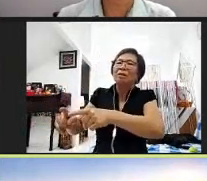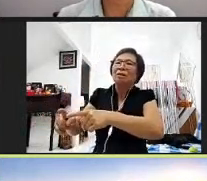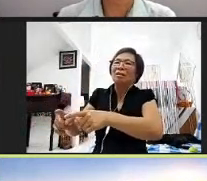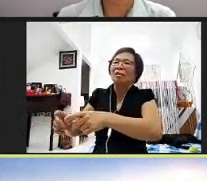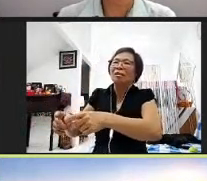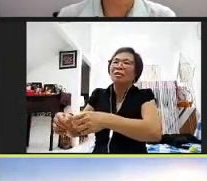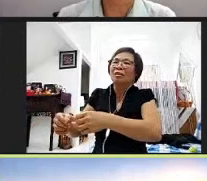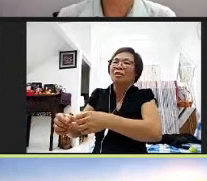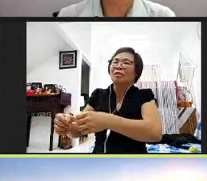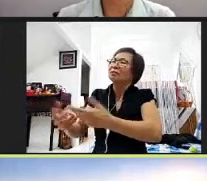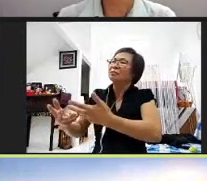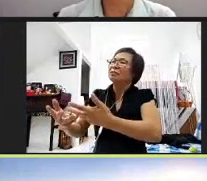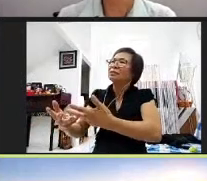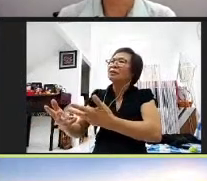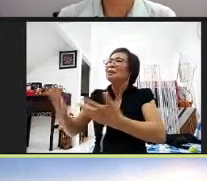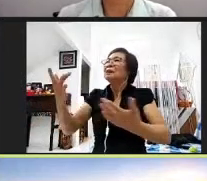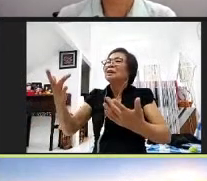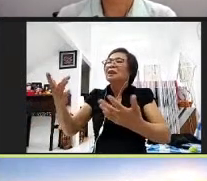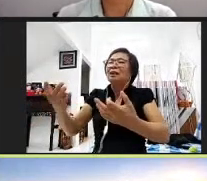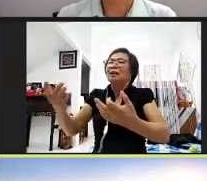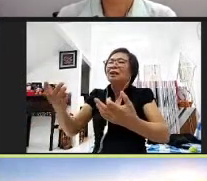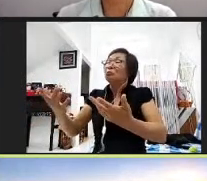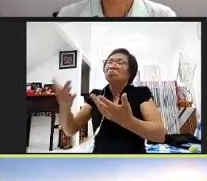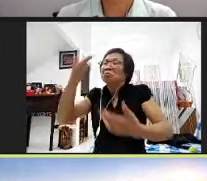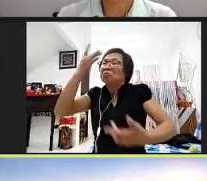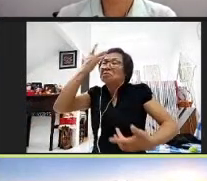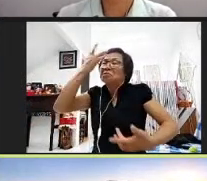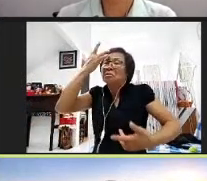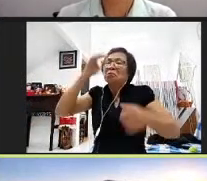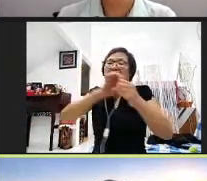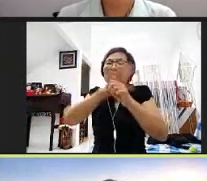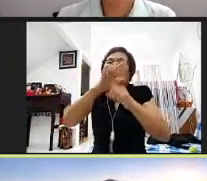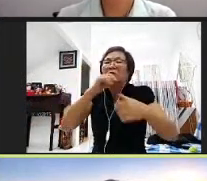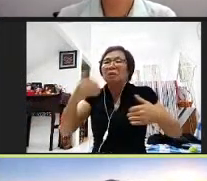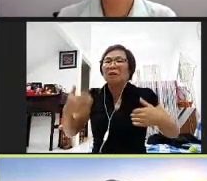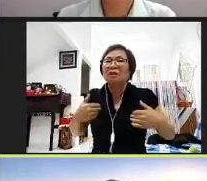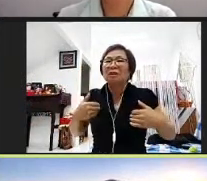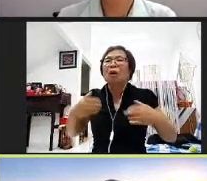from this disease. Okay, I think that's my